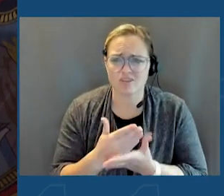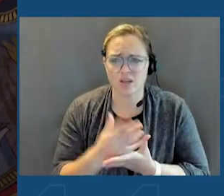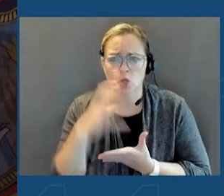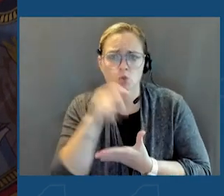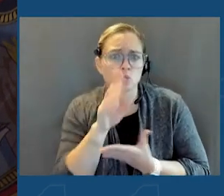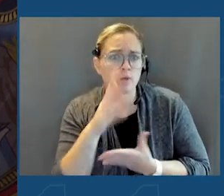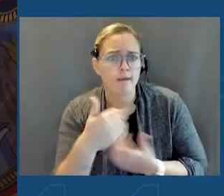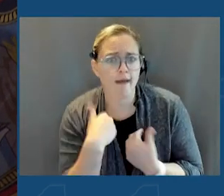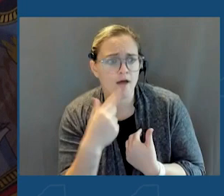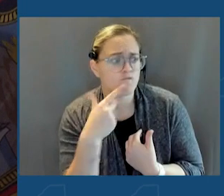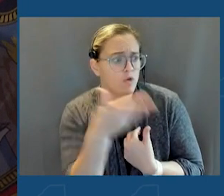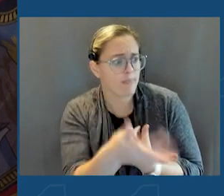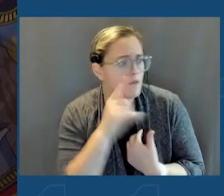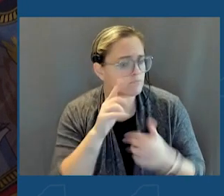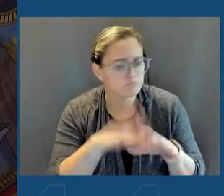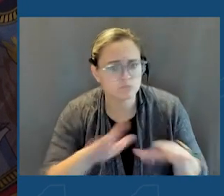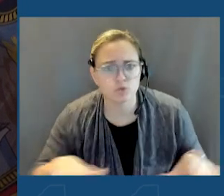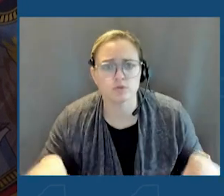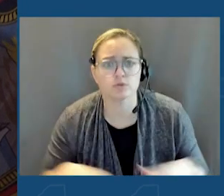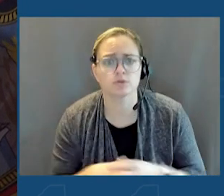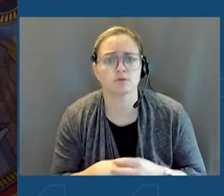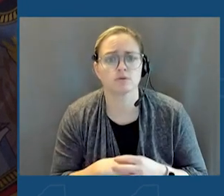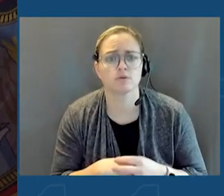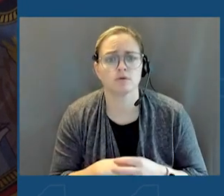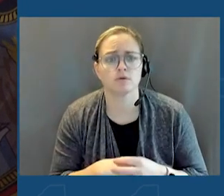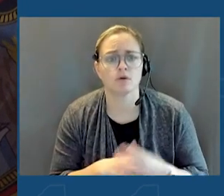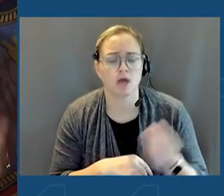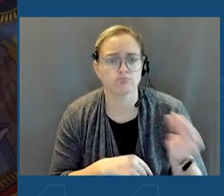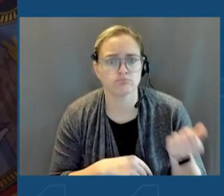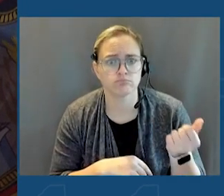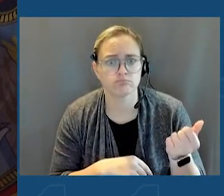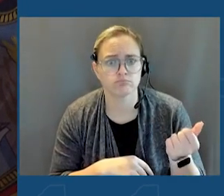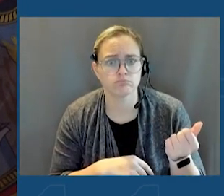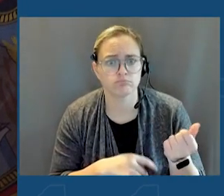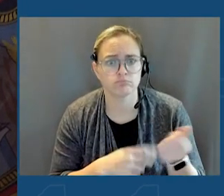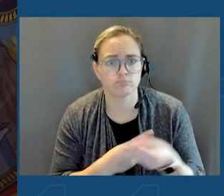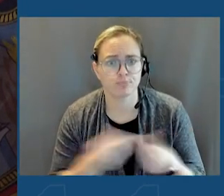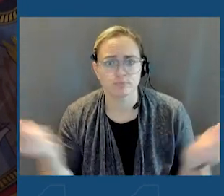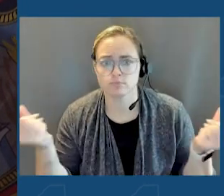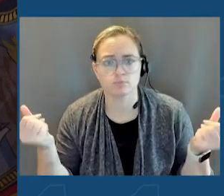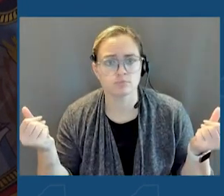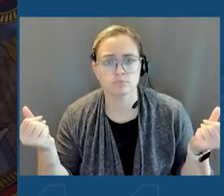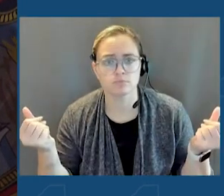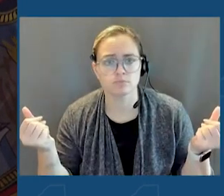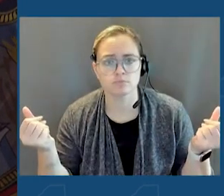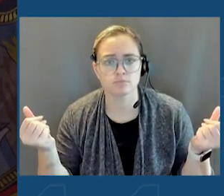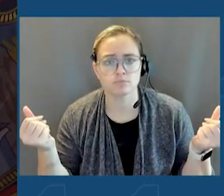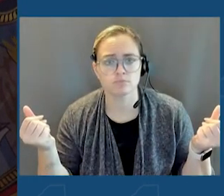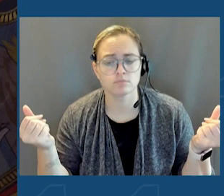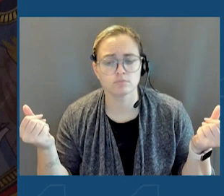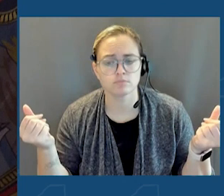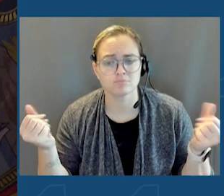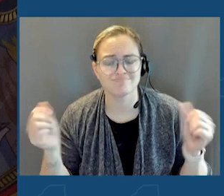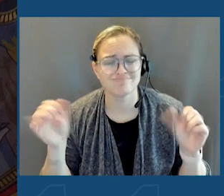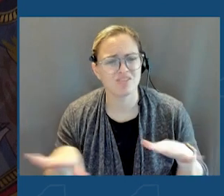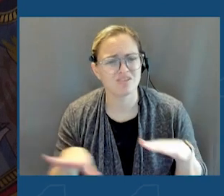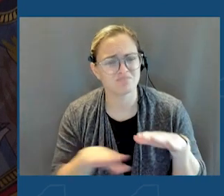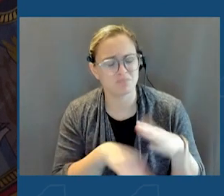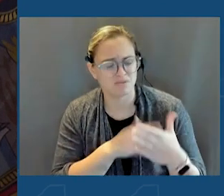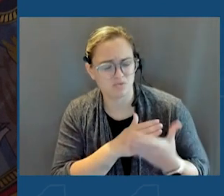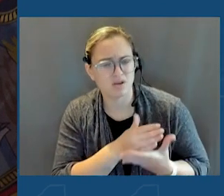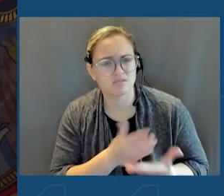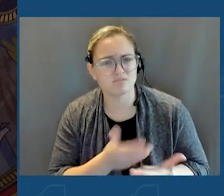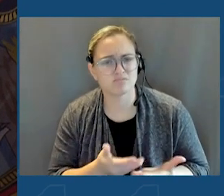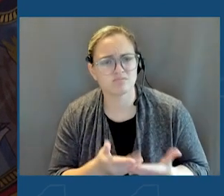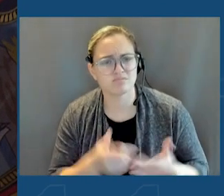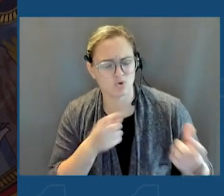for them and their children. And like that, it was gone. They lost the fundamental right of